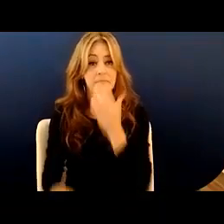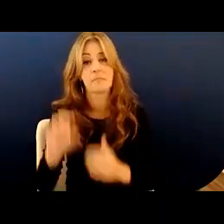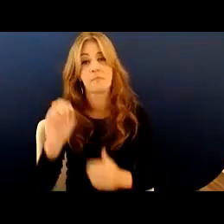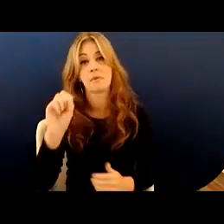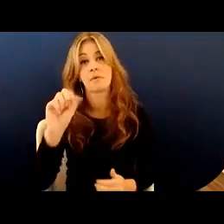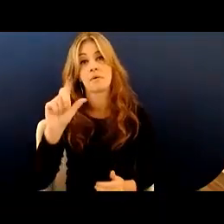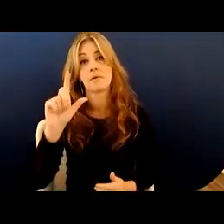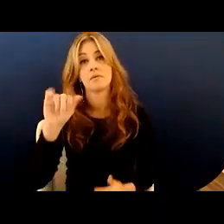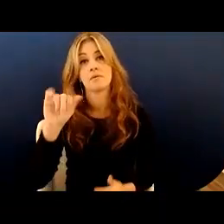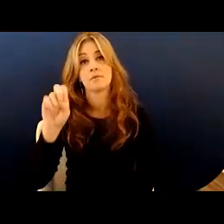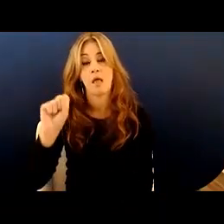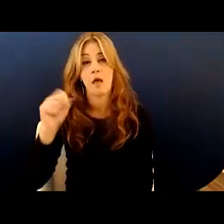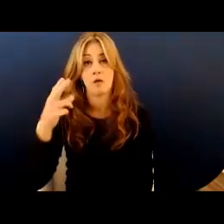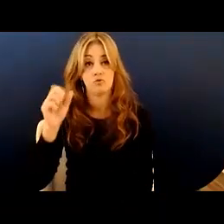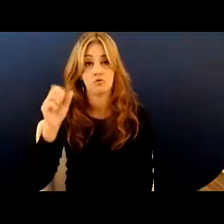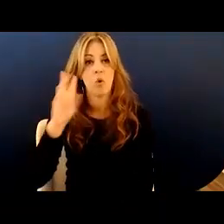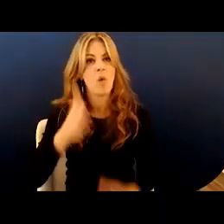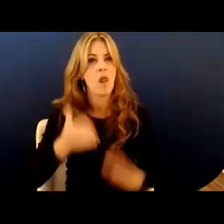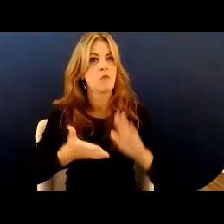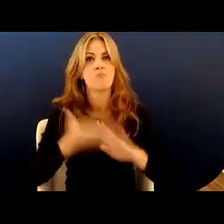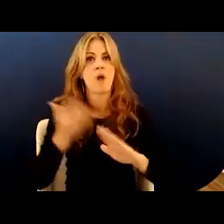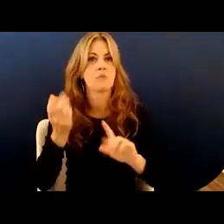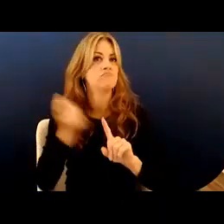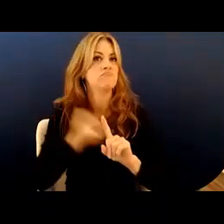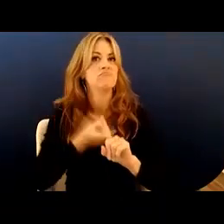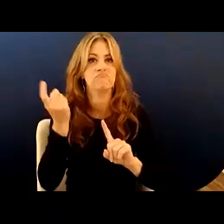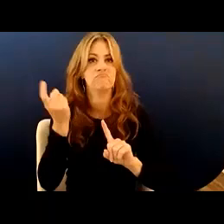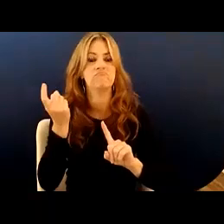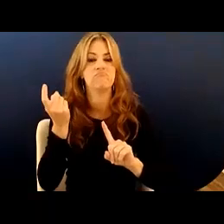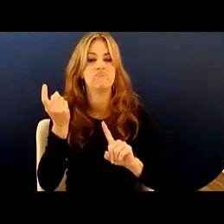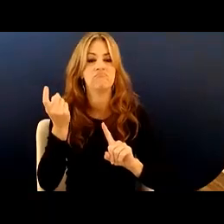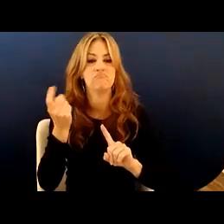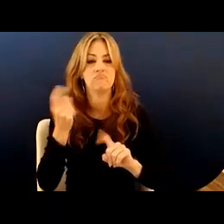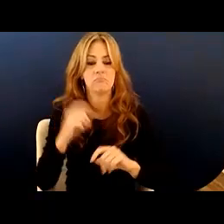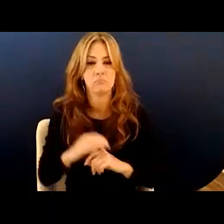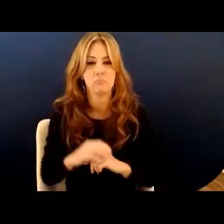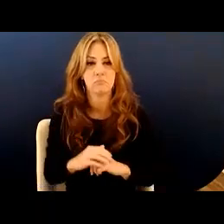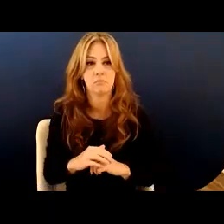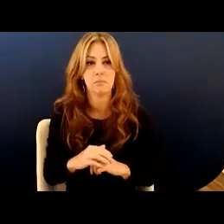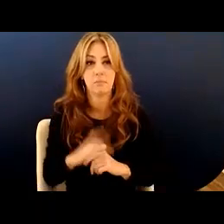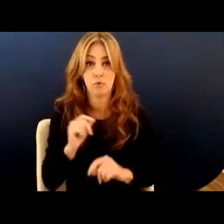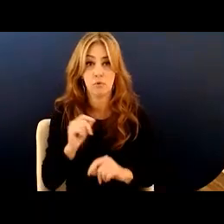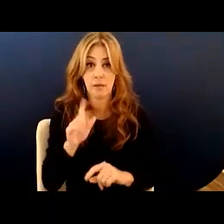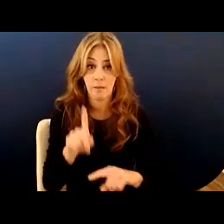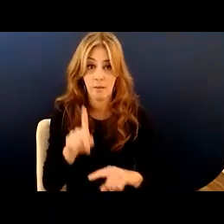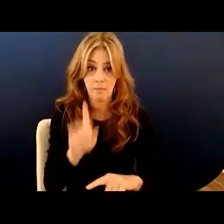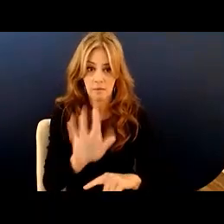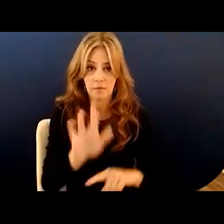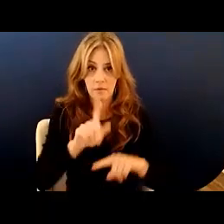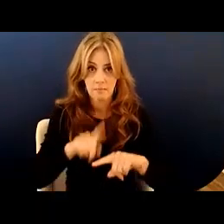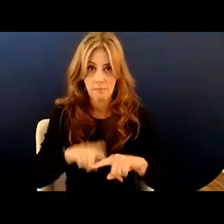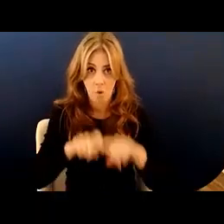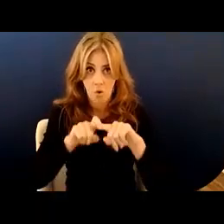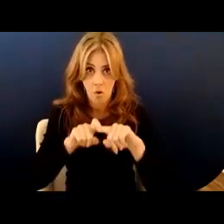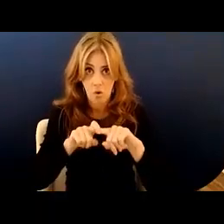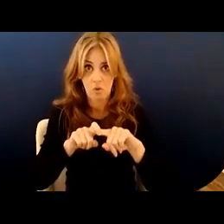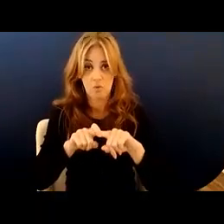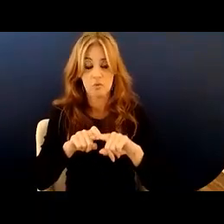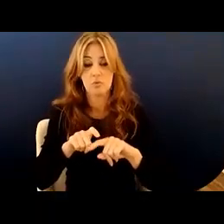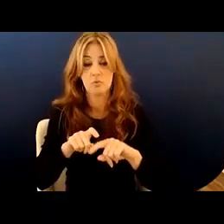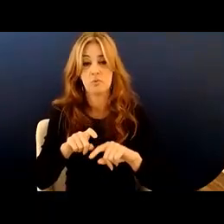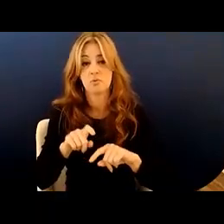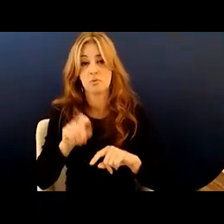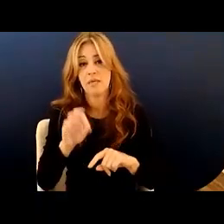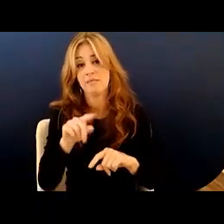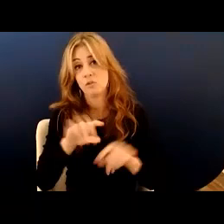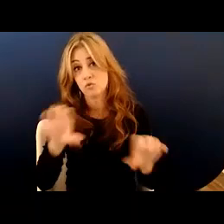will run on their own, they'll loop on their own, but you can also pause them either as a presenter, if you're going to be doing a